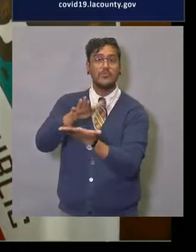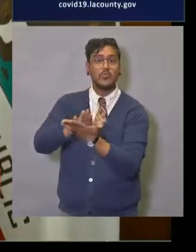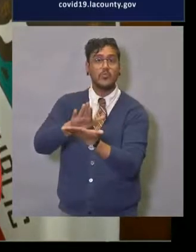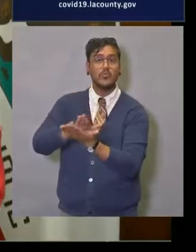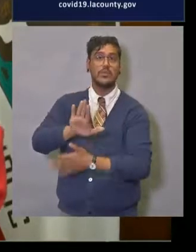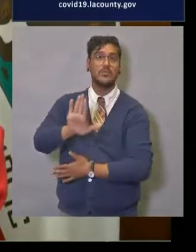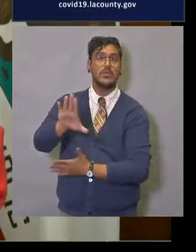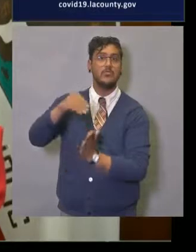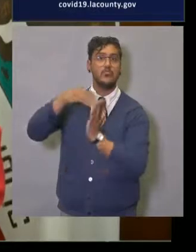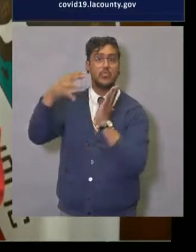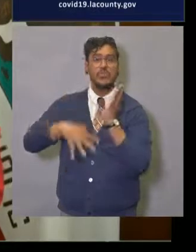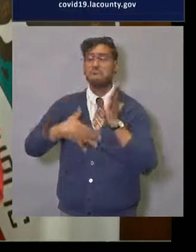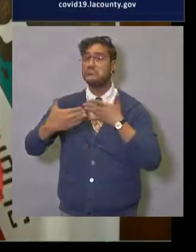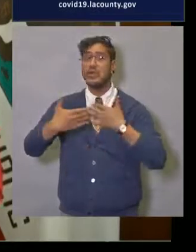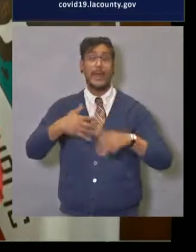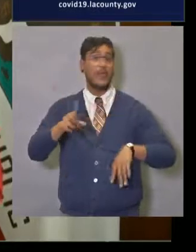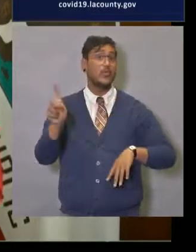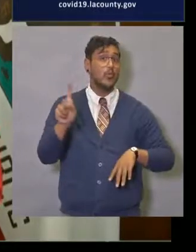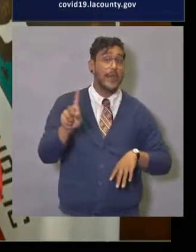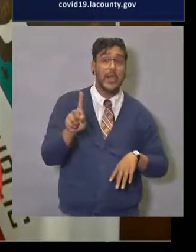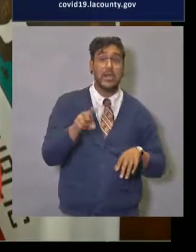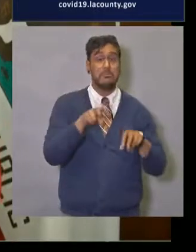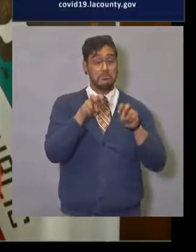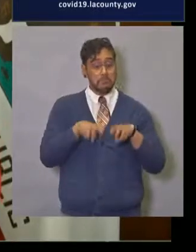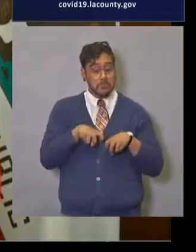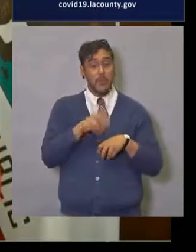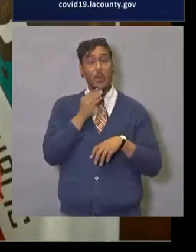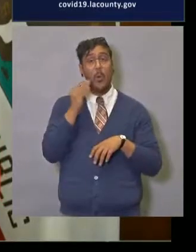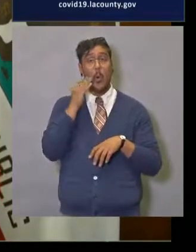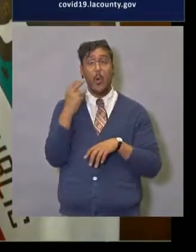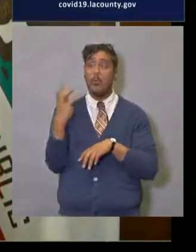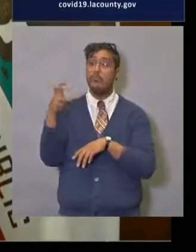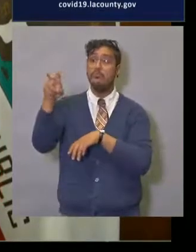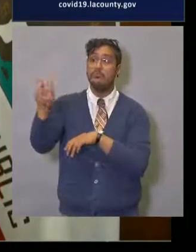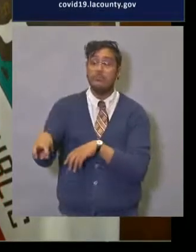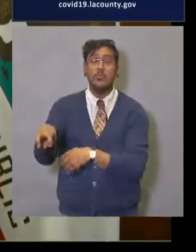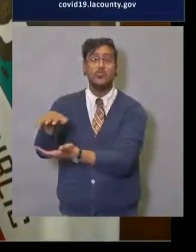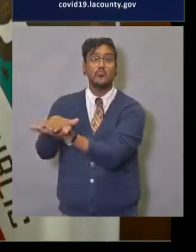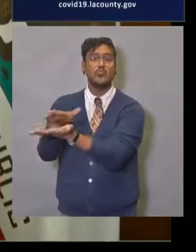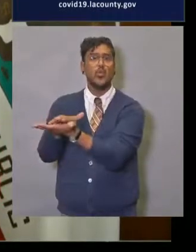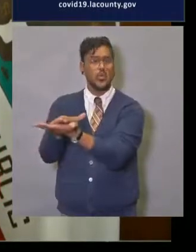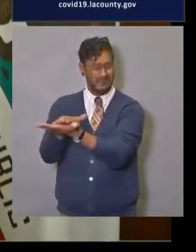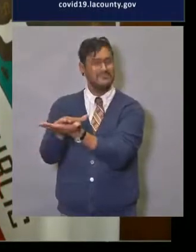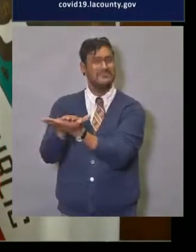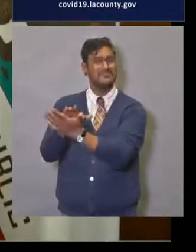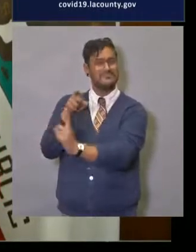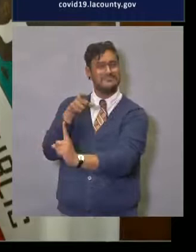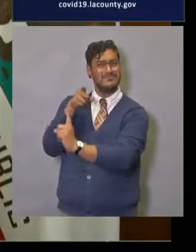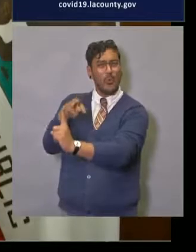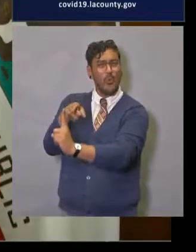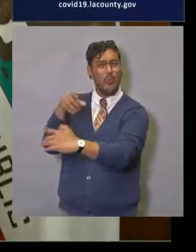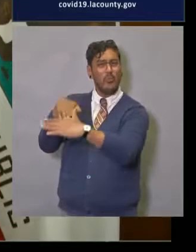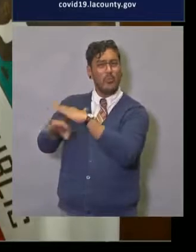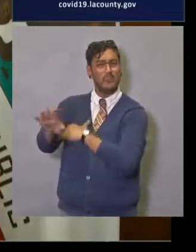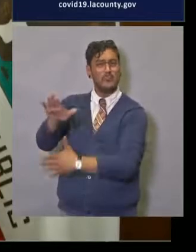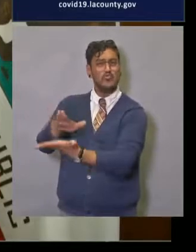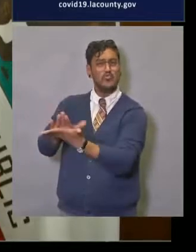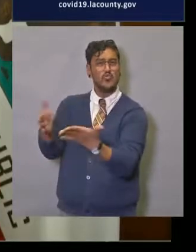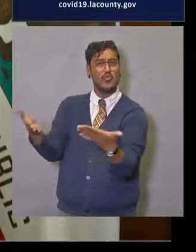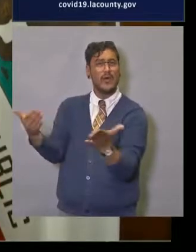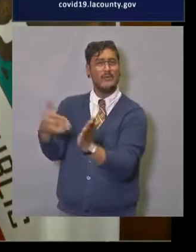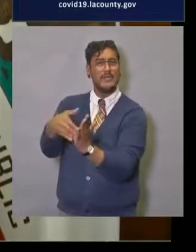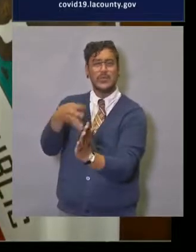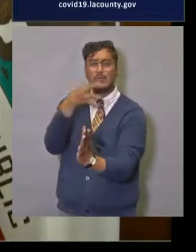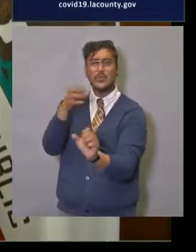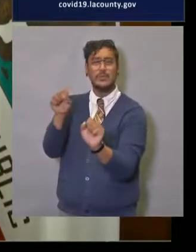learning, and with an effort to return in-person learning as soon as conditions allow. and it delivers immediate financial relief to